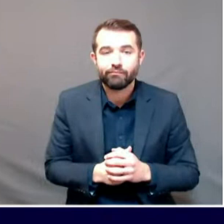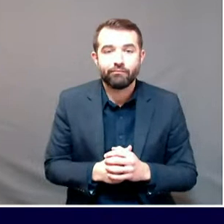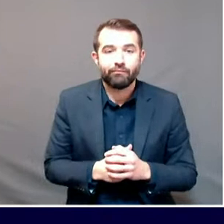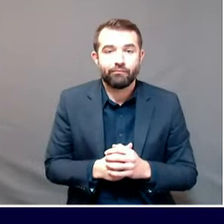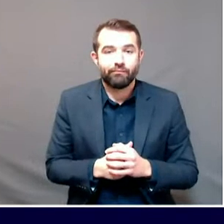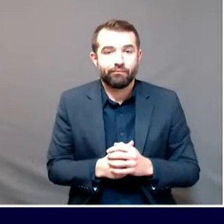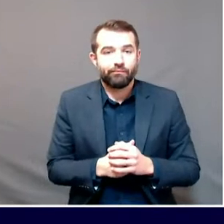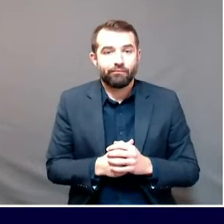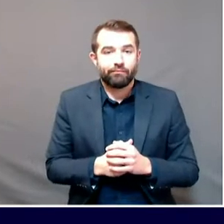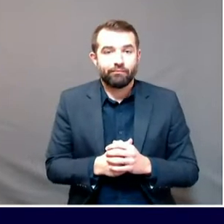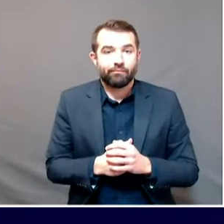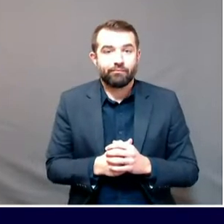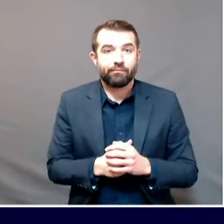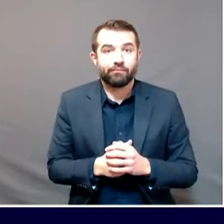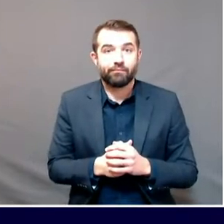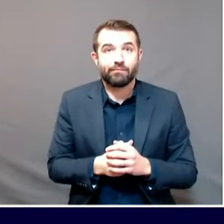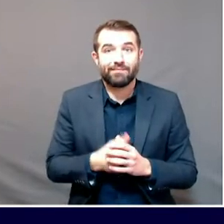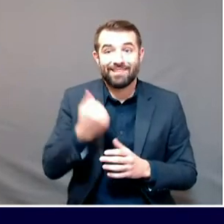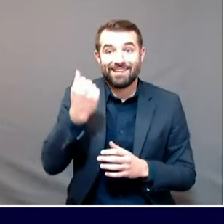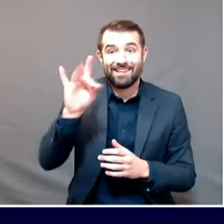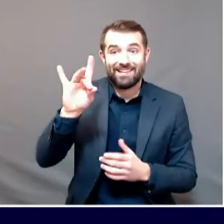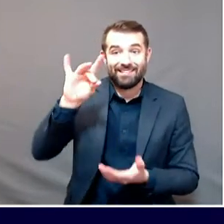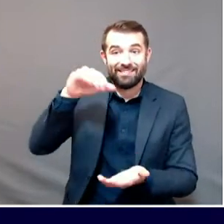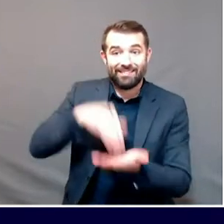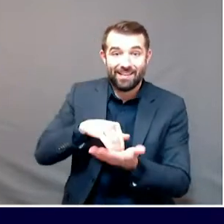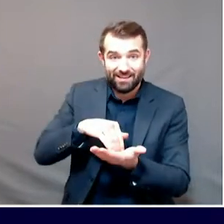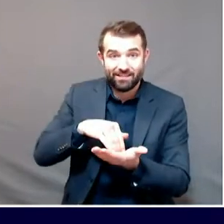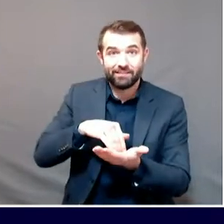Among our 18,000 plus cases,